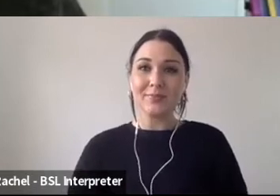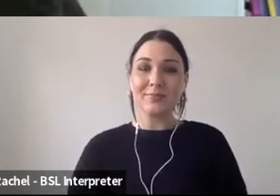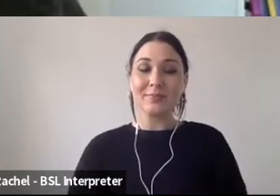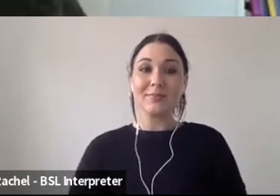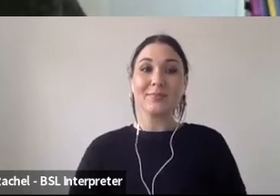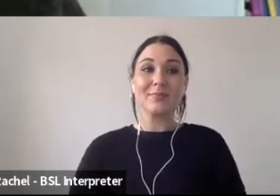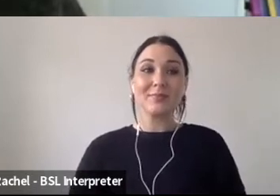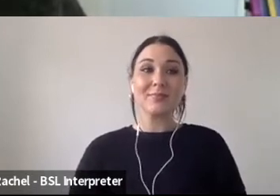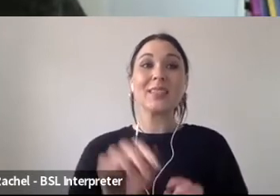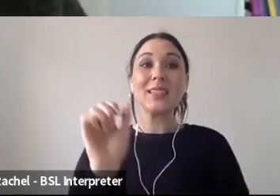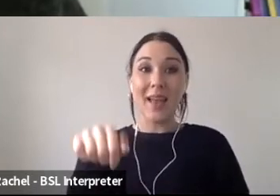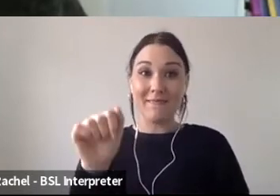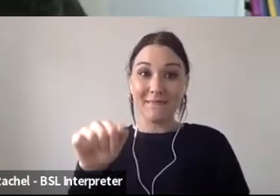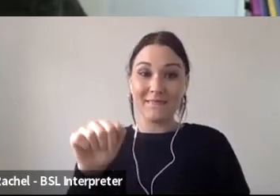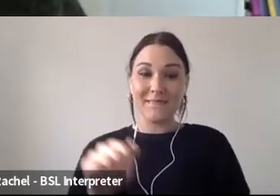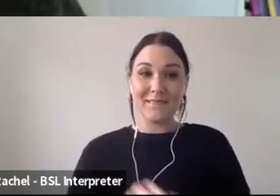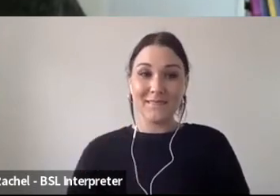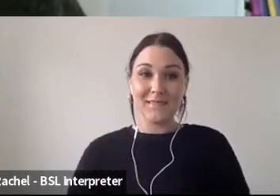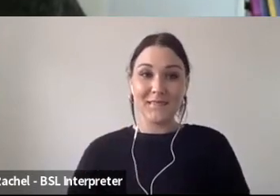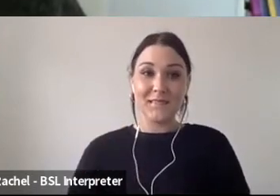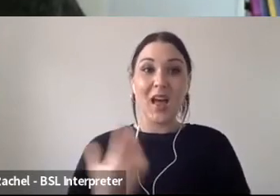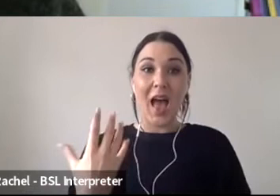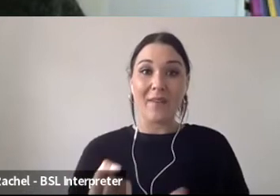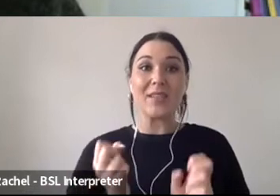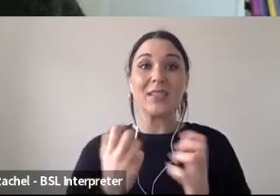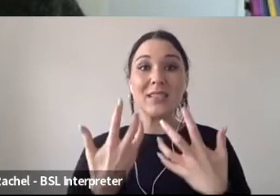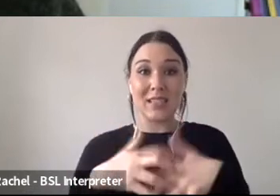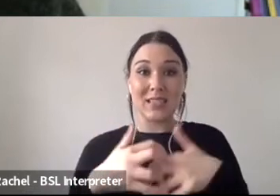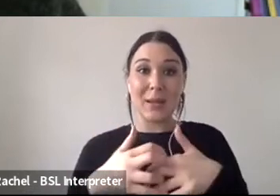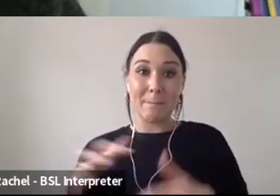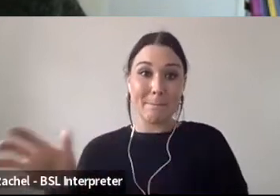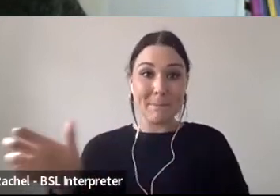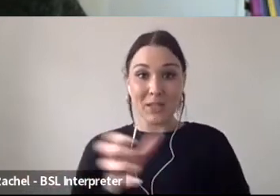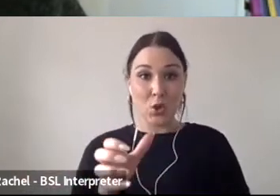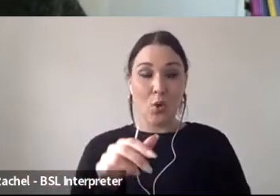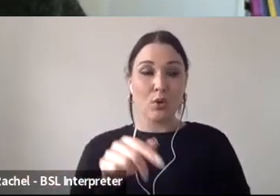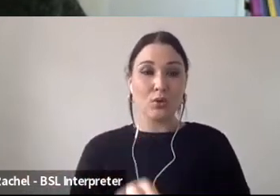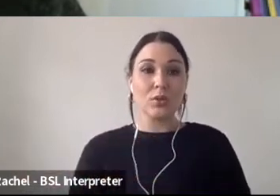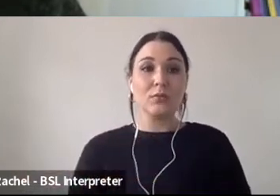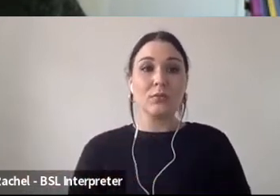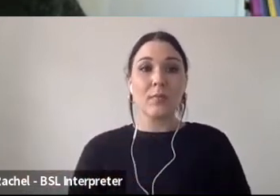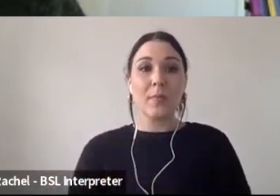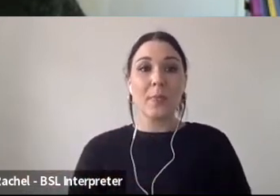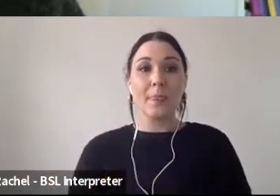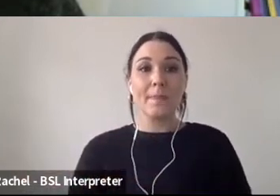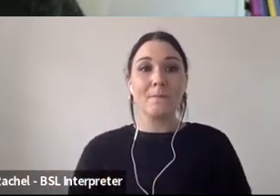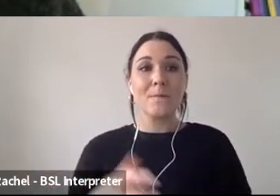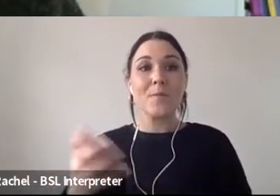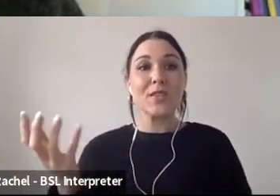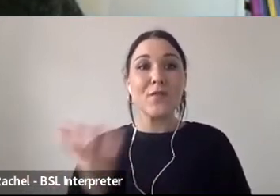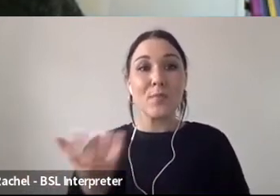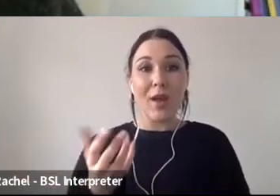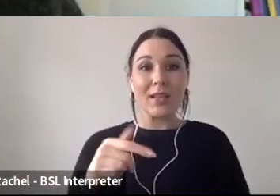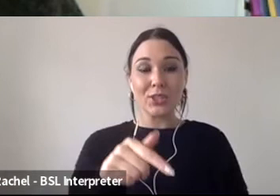I've got a system installed which got a vibrator which